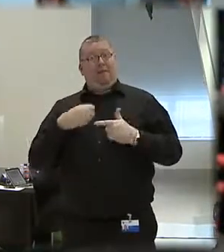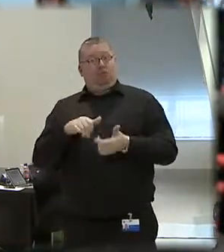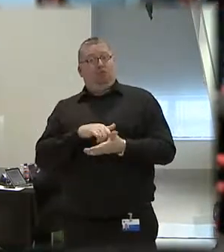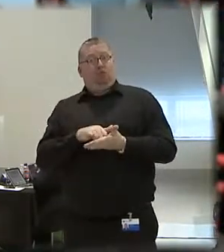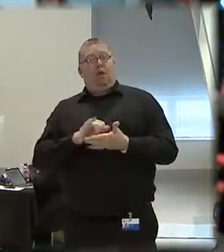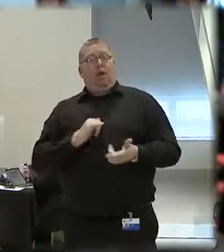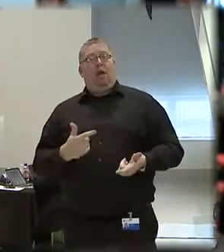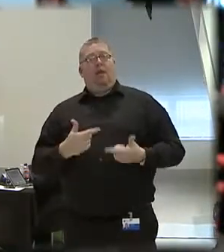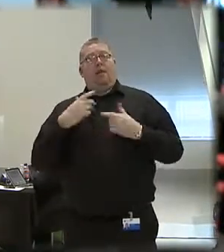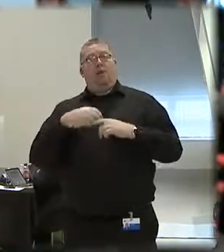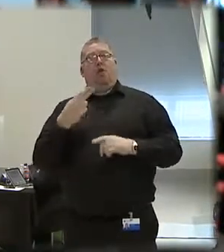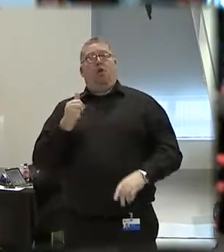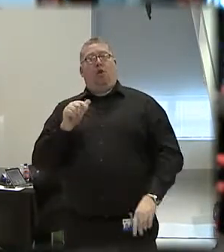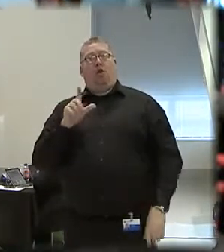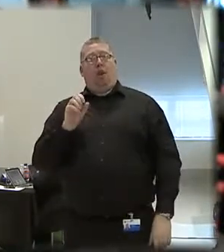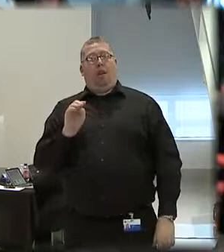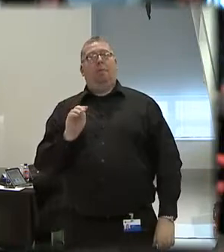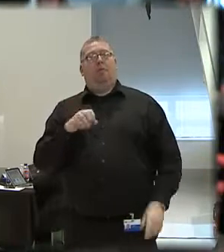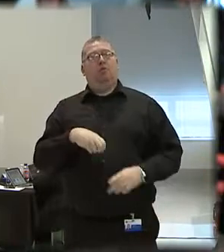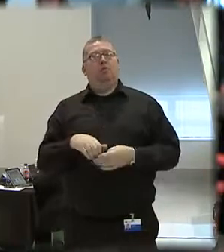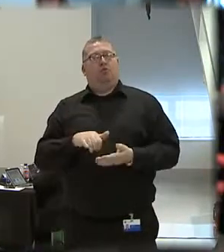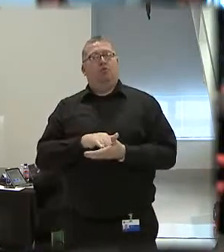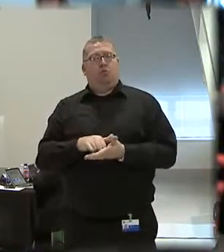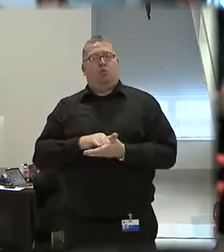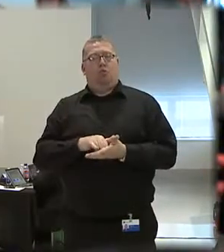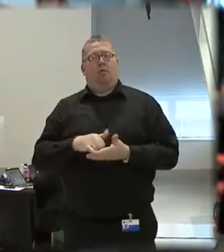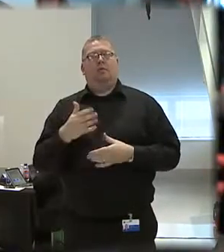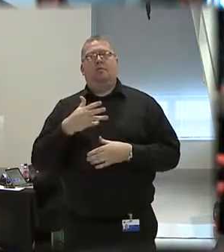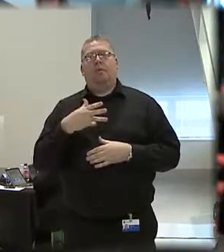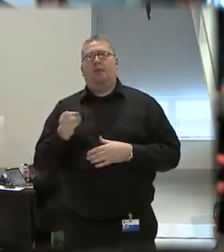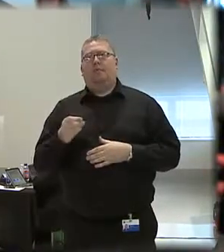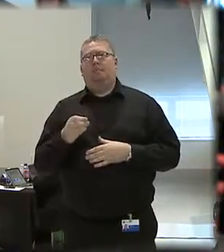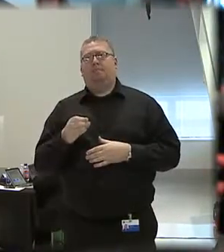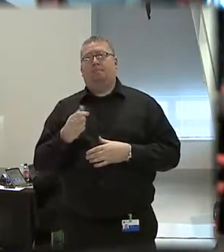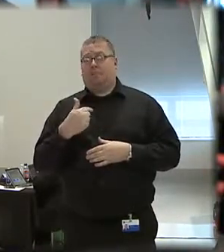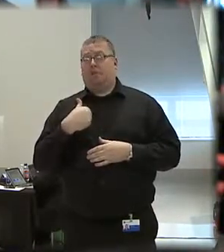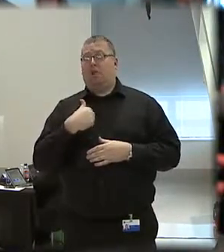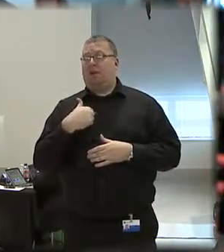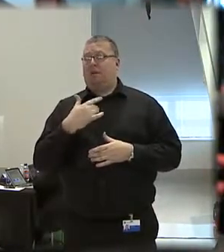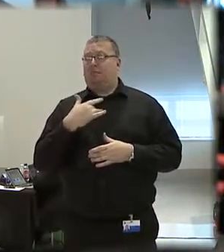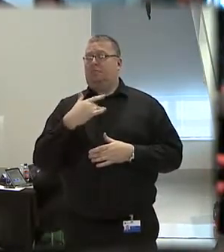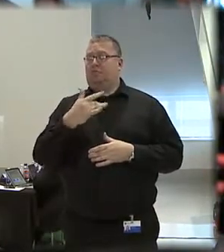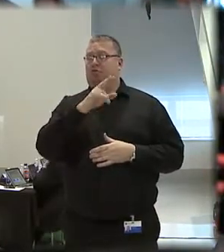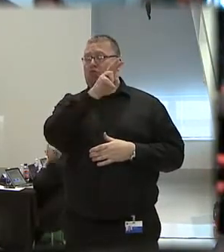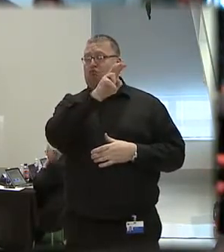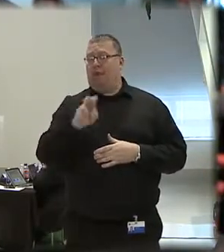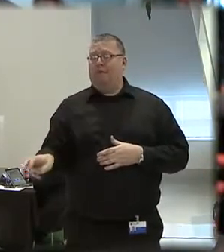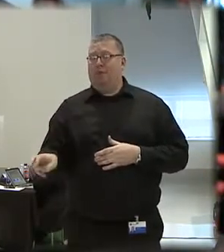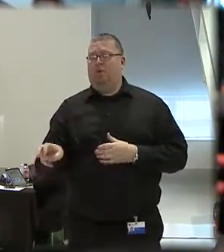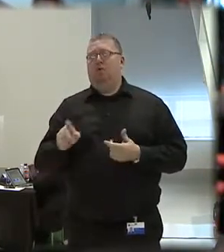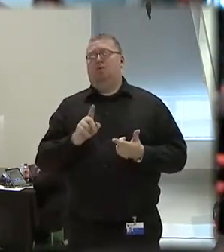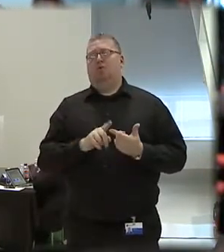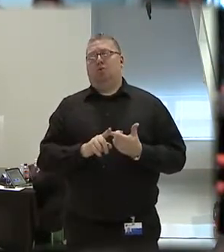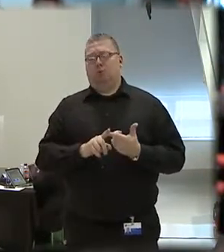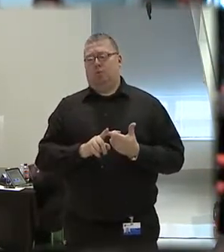in Harlem, in New York, and I travel down to